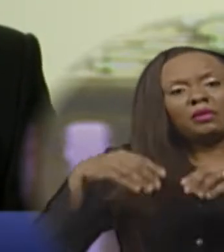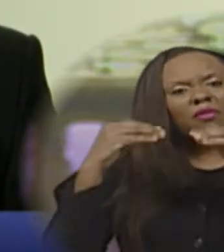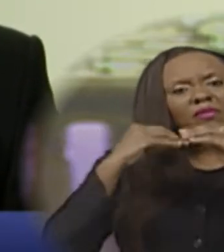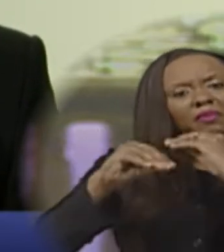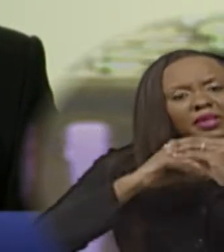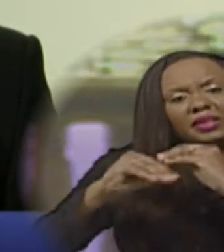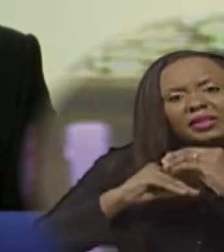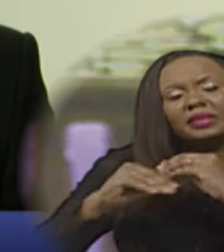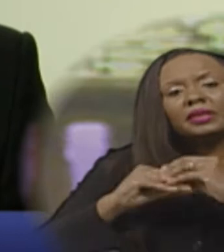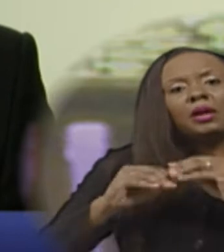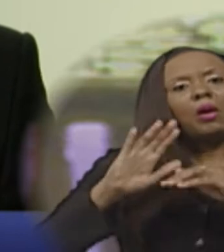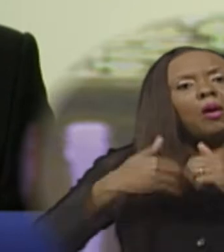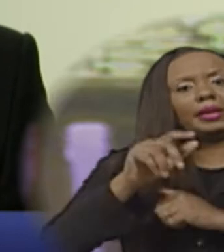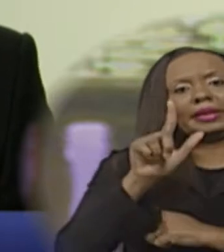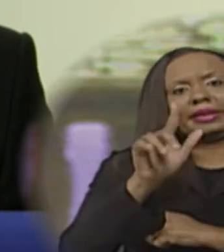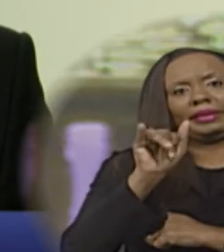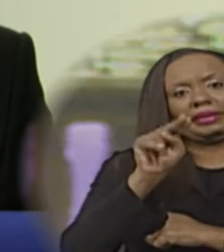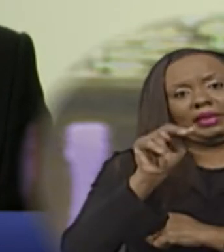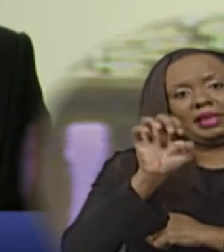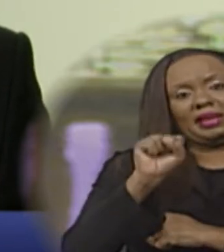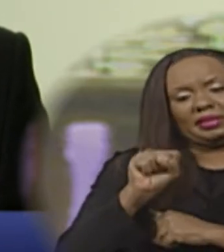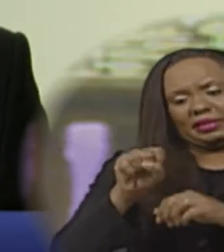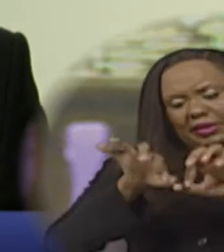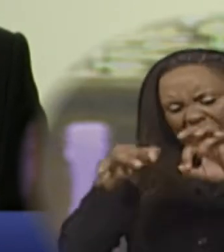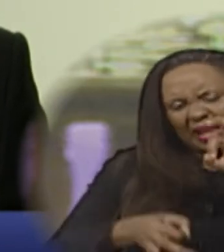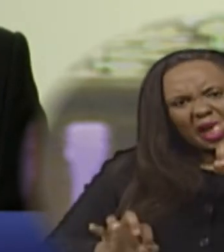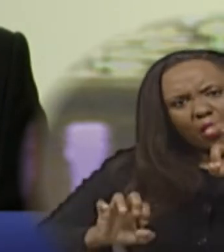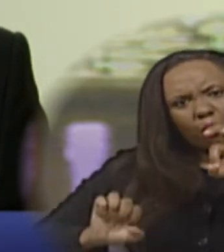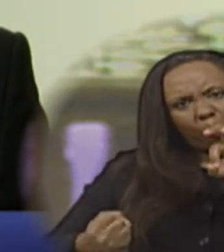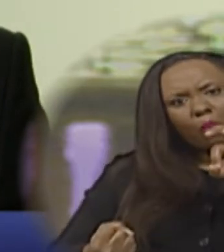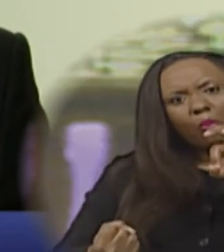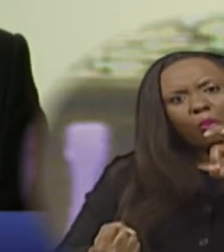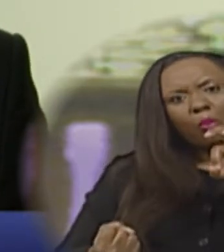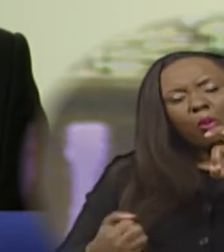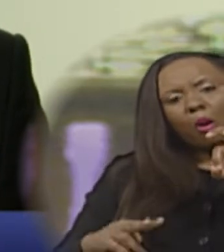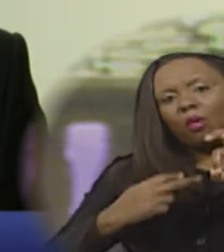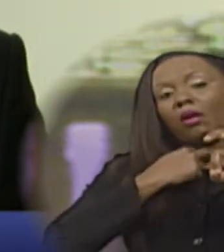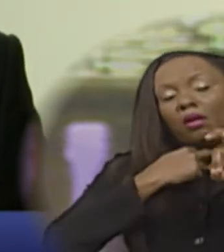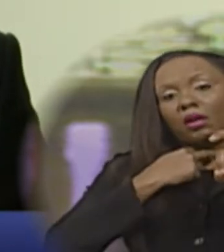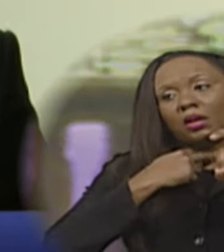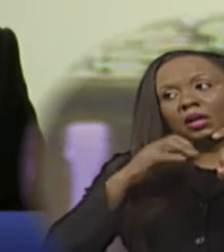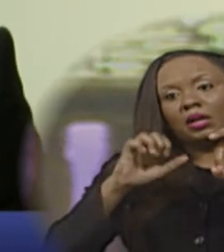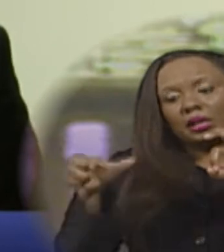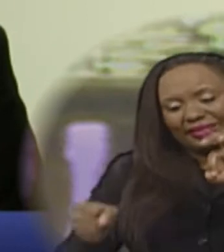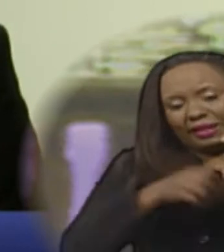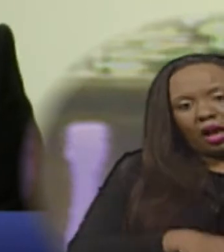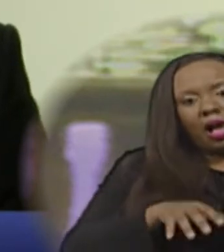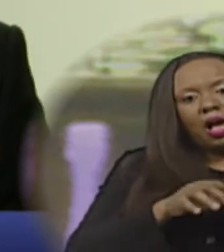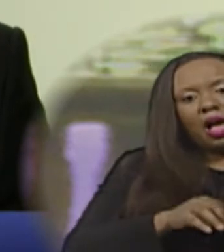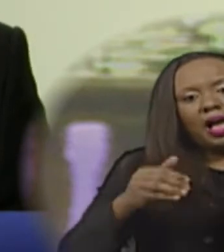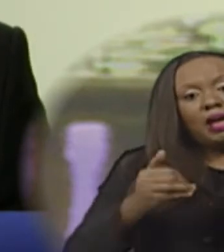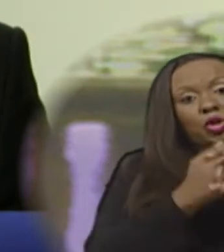the effluent line or to examine the effluent line, or alternately, as now seems to be the case, to construct a